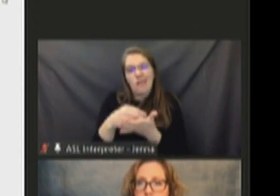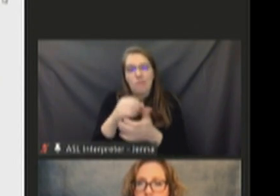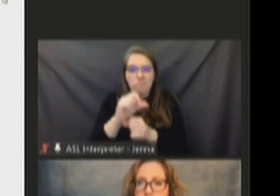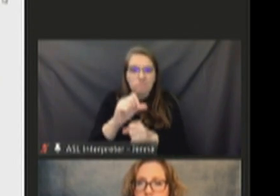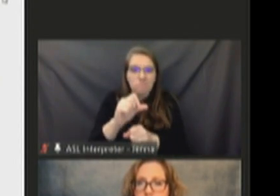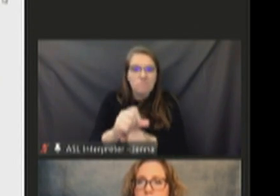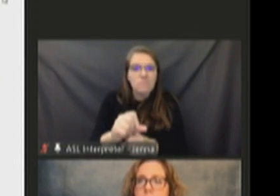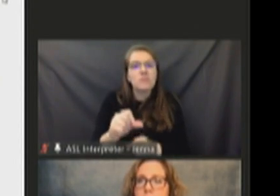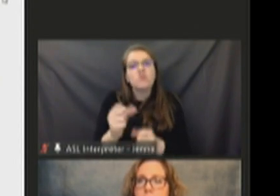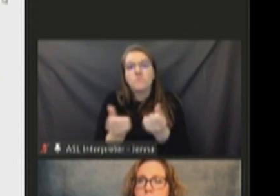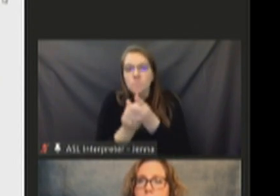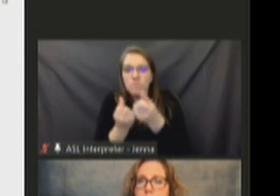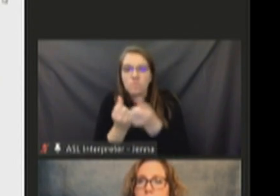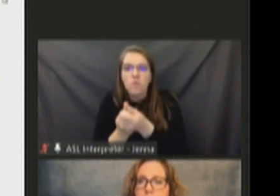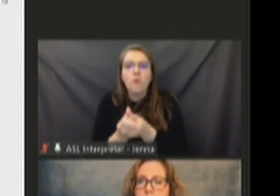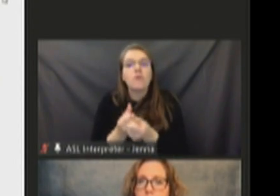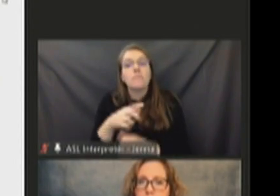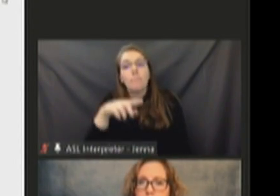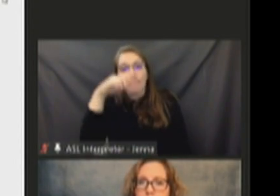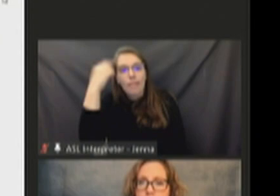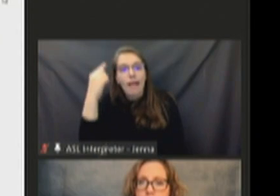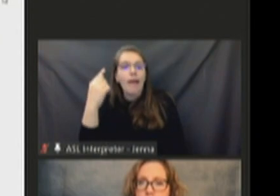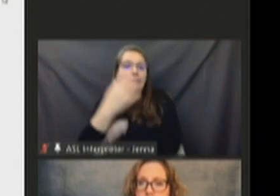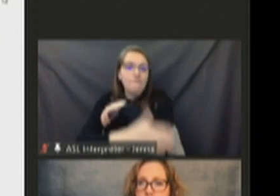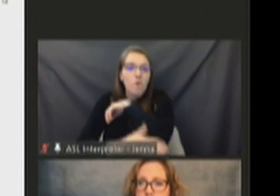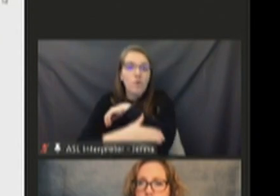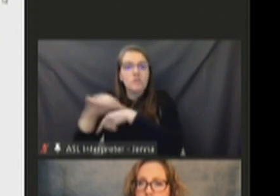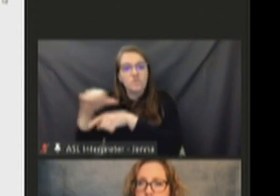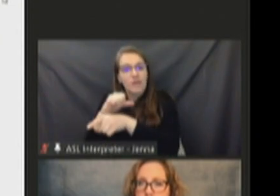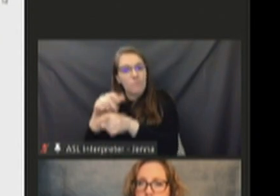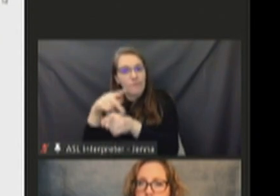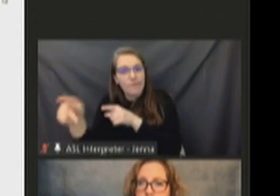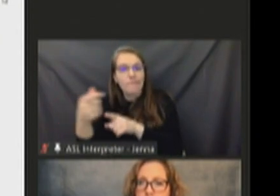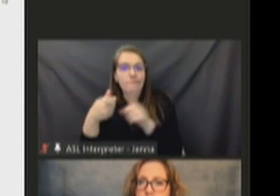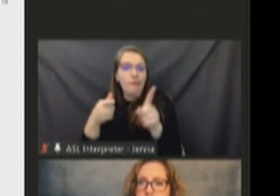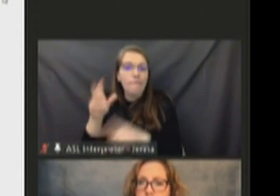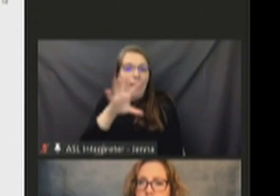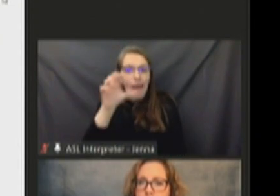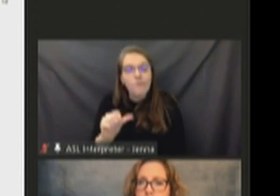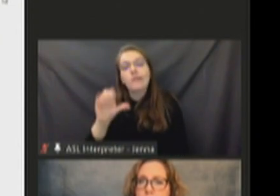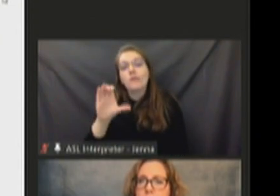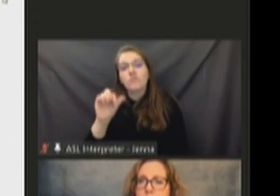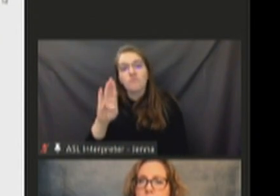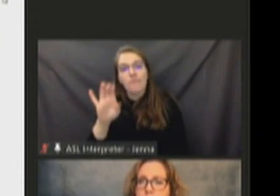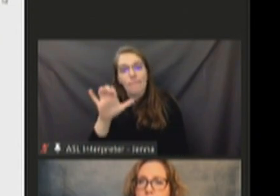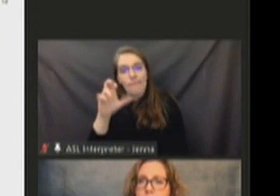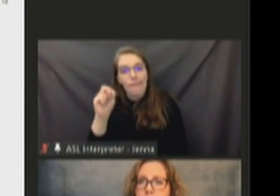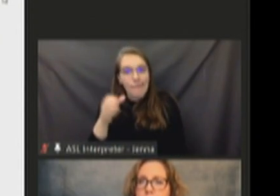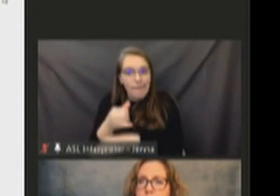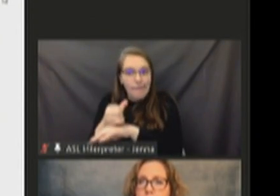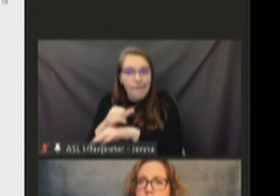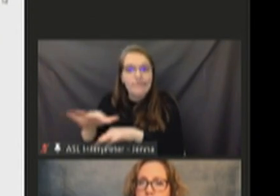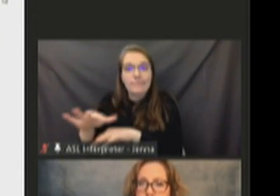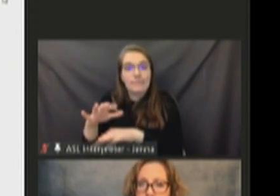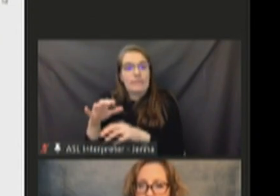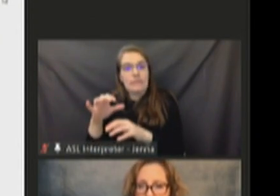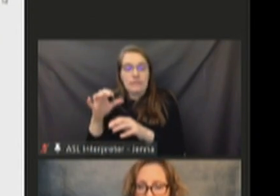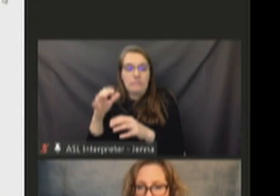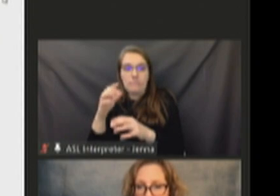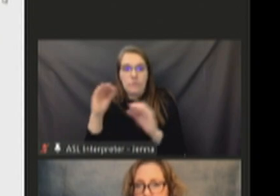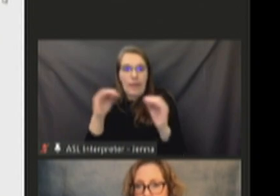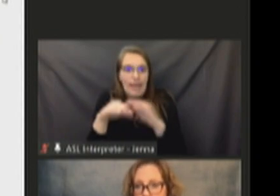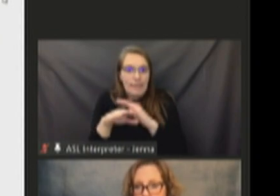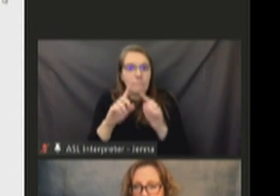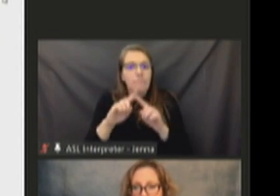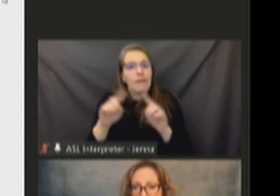Black foreign trained professionals from Africa and the Caribbean with experience in healthcare, but that are not necessarily able to get into healthcare. So this fellowship is